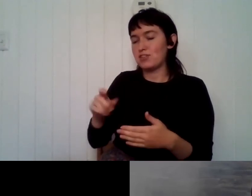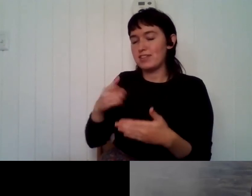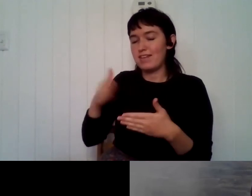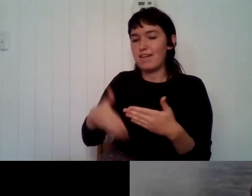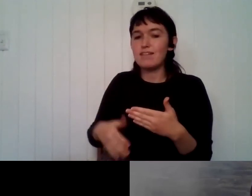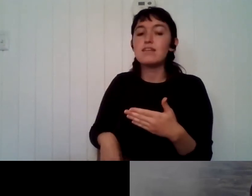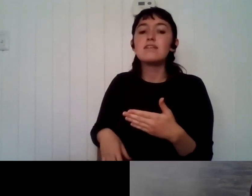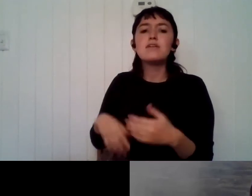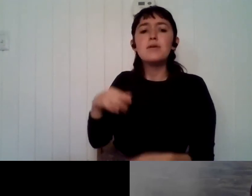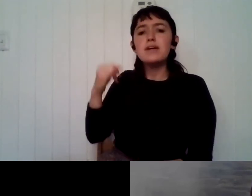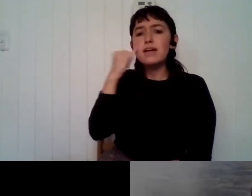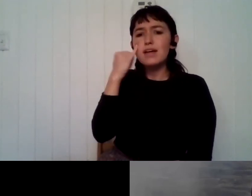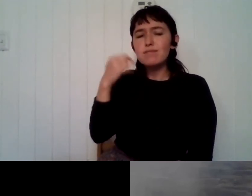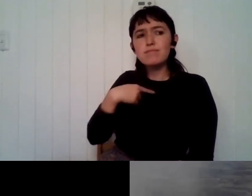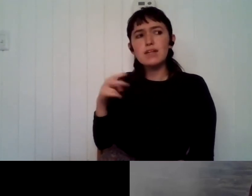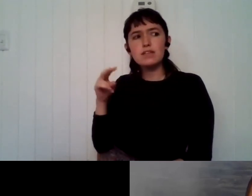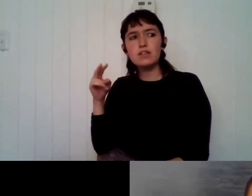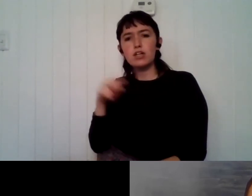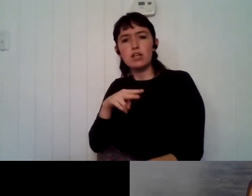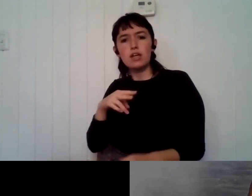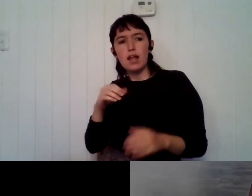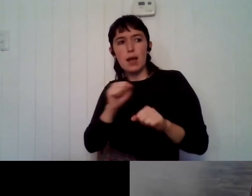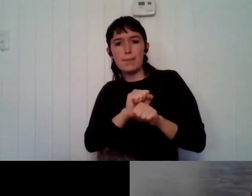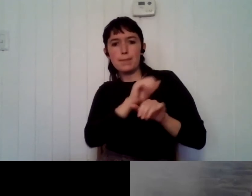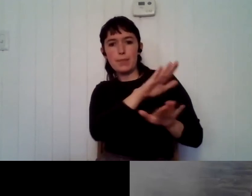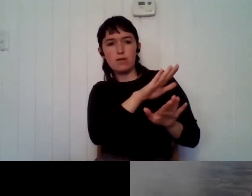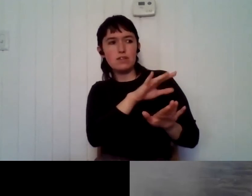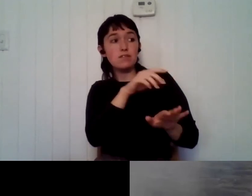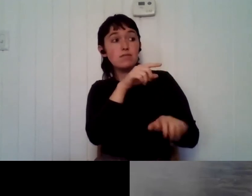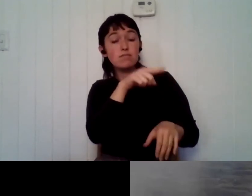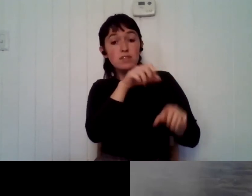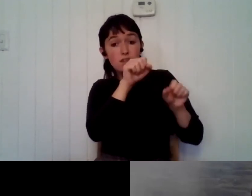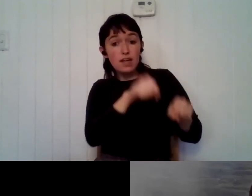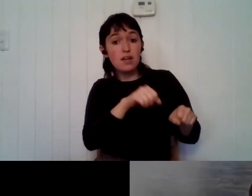the potential to become a volcano, or are some mountains just mountains?